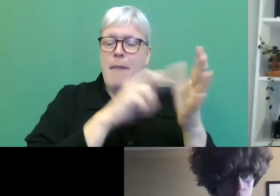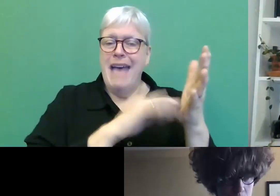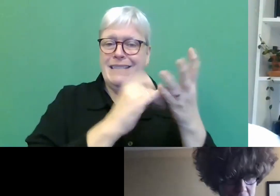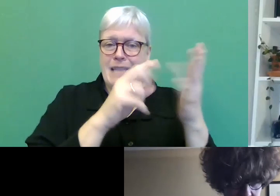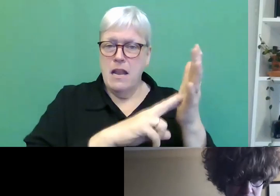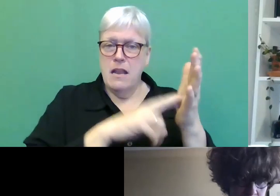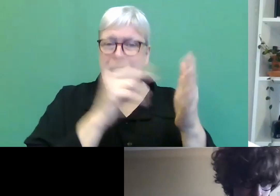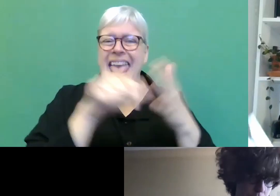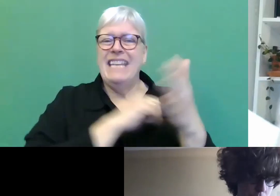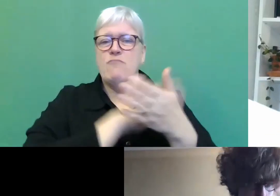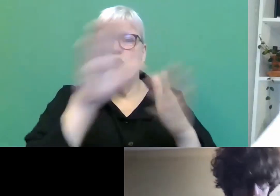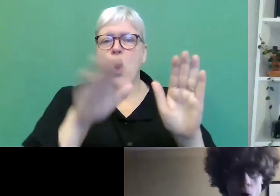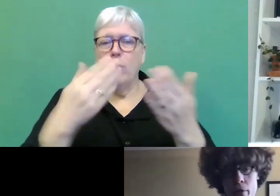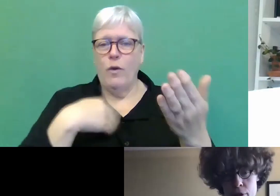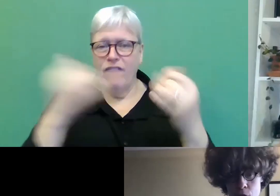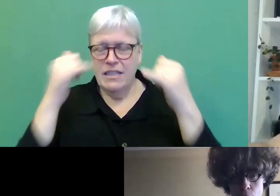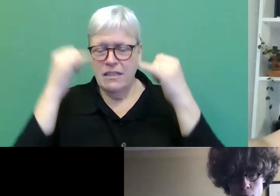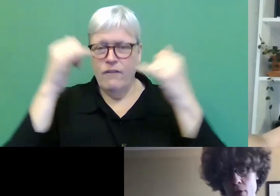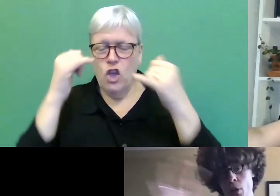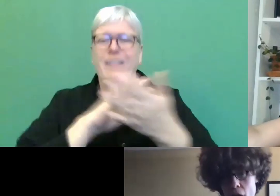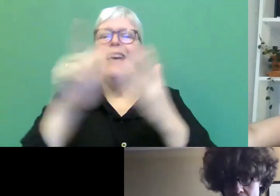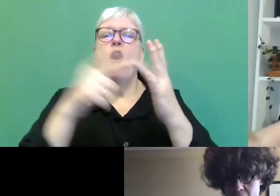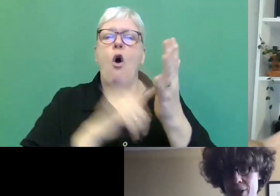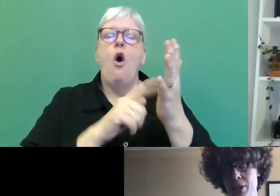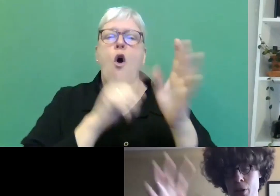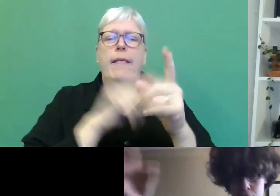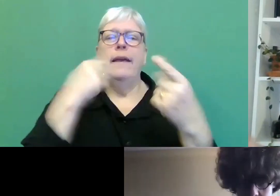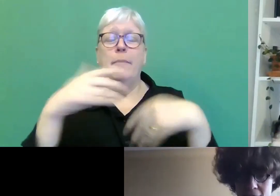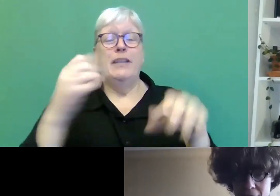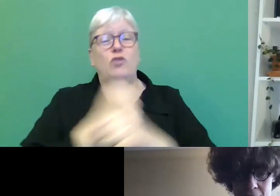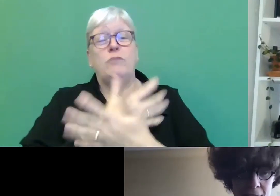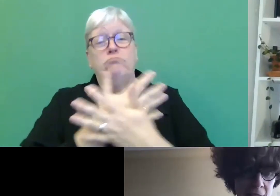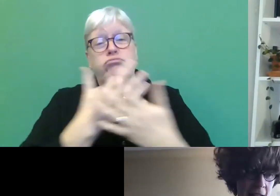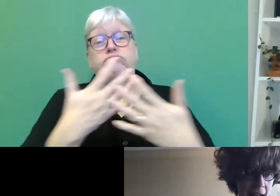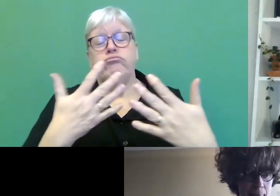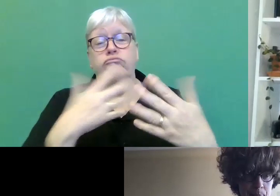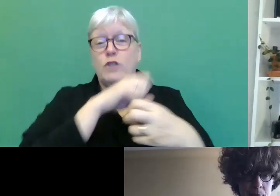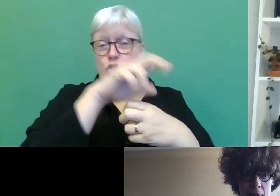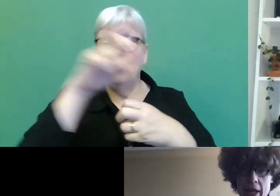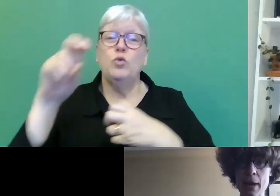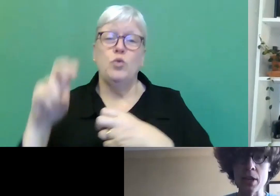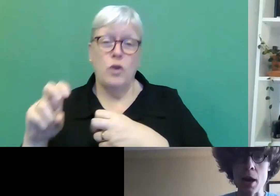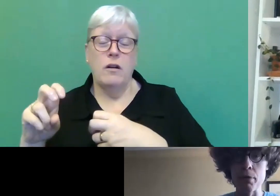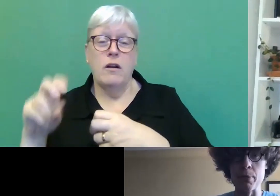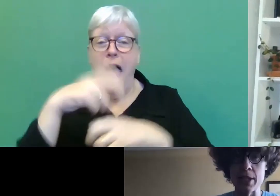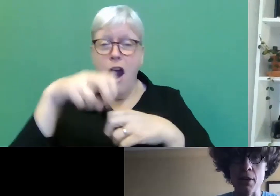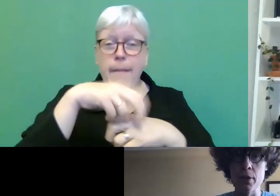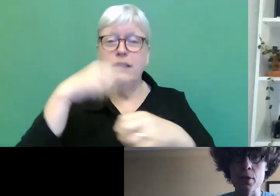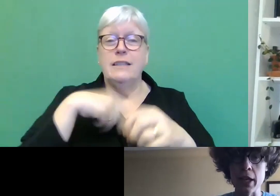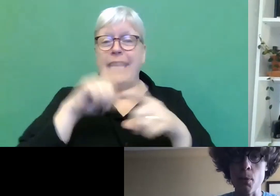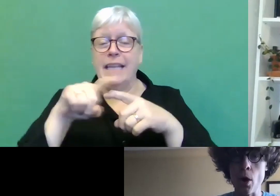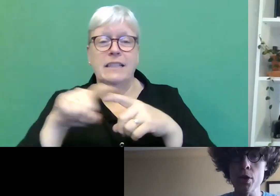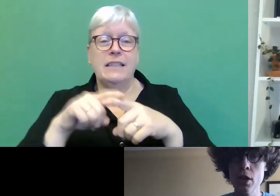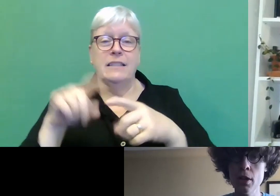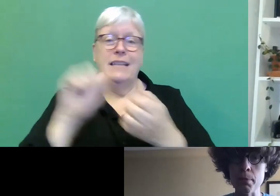one to Holly McNish, that I was doing a lot of the tour with, all of Ireland and lots of England. And then I kept a couple for myself. They're